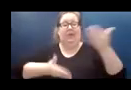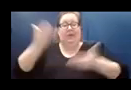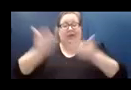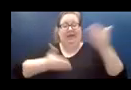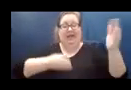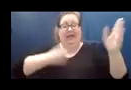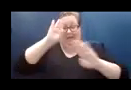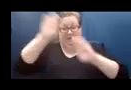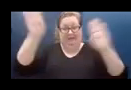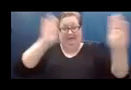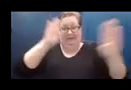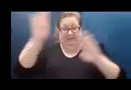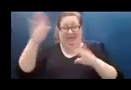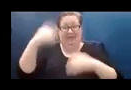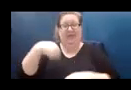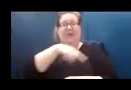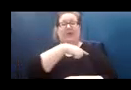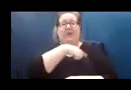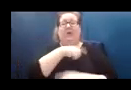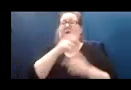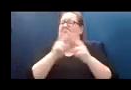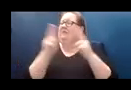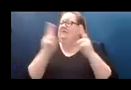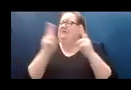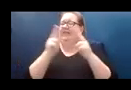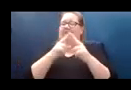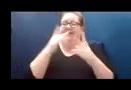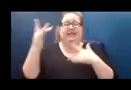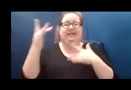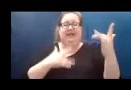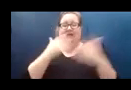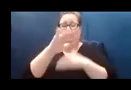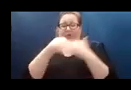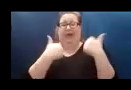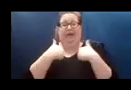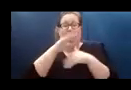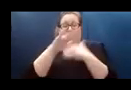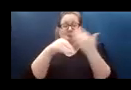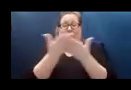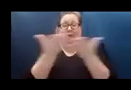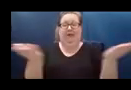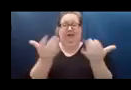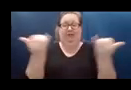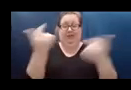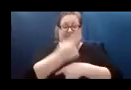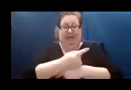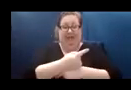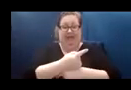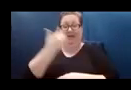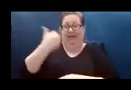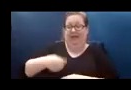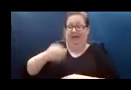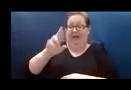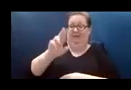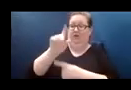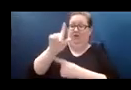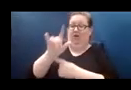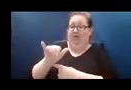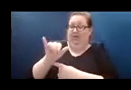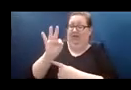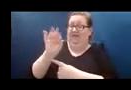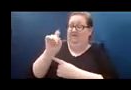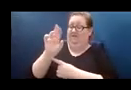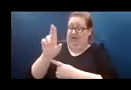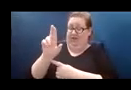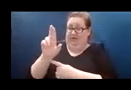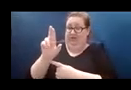Bienvenidos. We are very excited to have everyone here today. I'm Carly Foster, and you're also joined